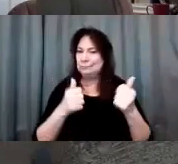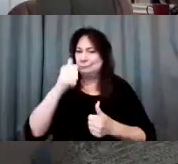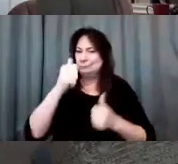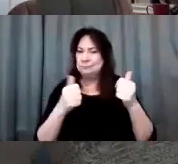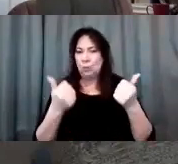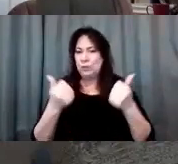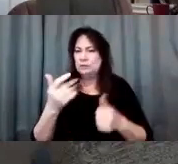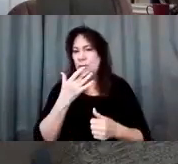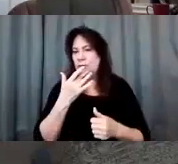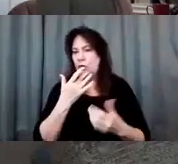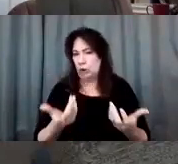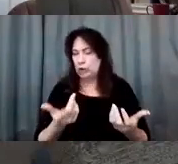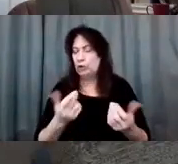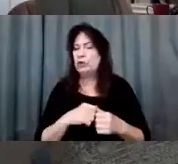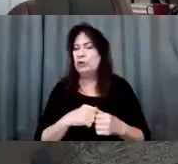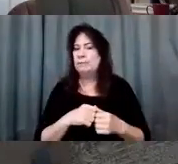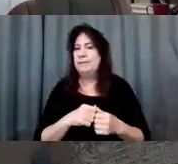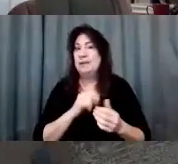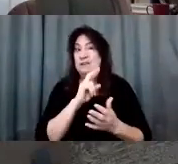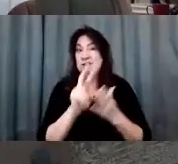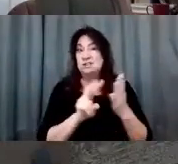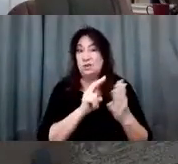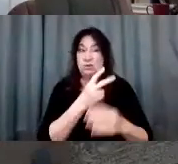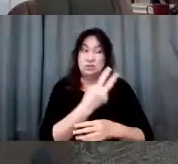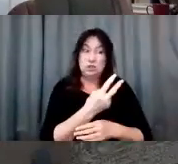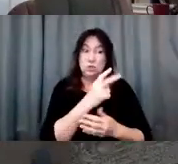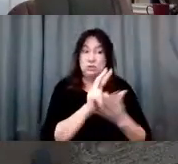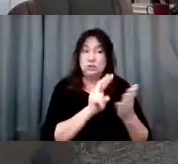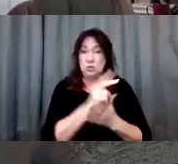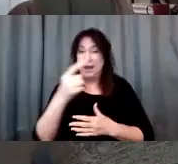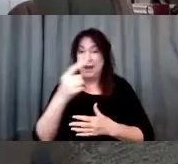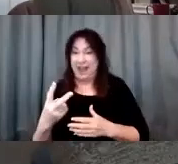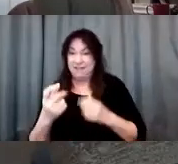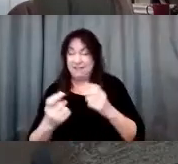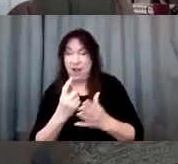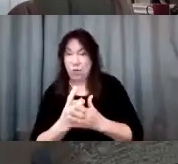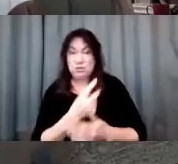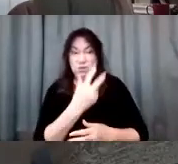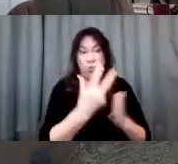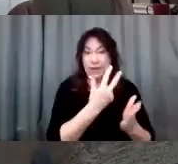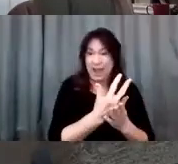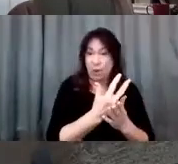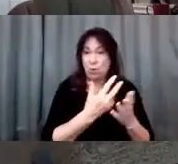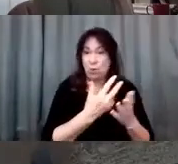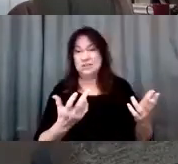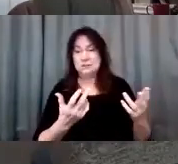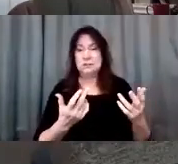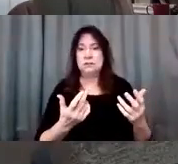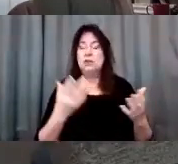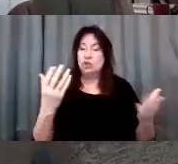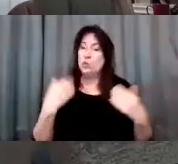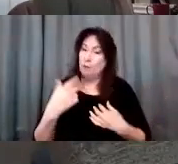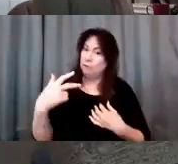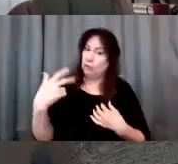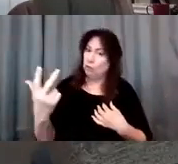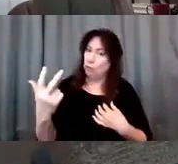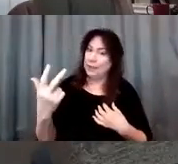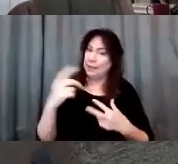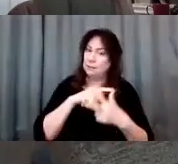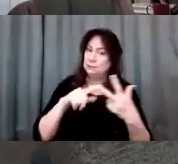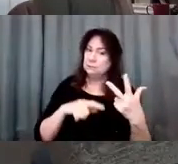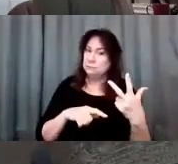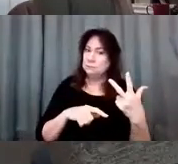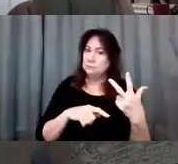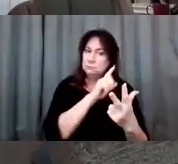half. So 2 hour and a half sessions for 3 hours buys you three tiers of